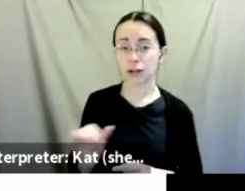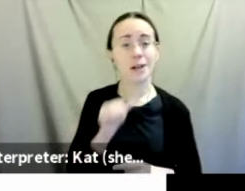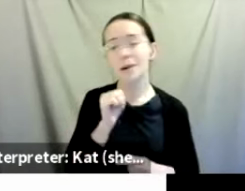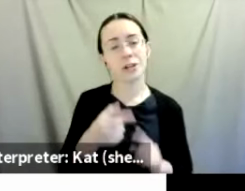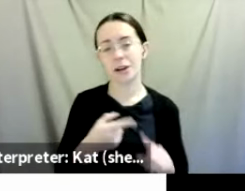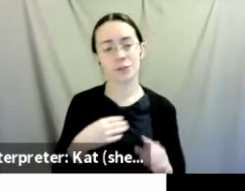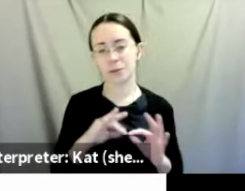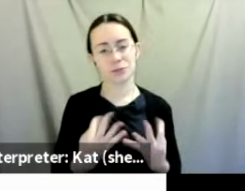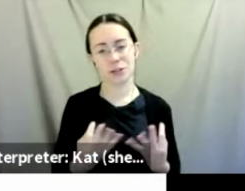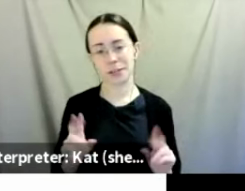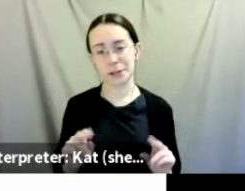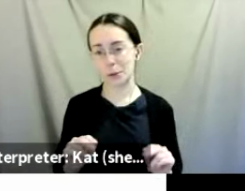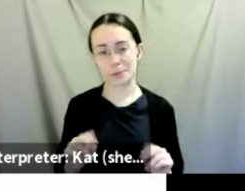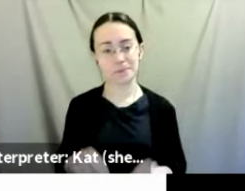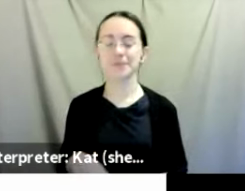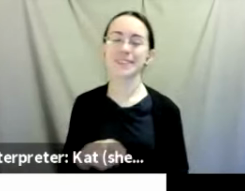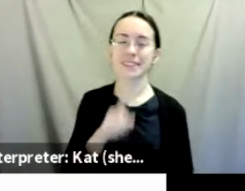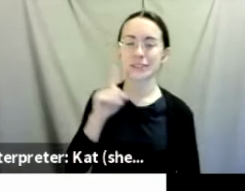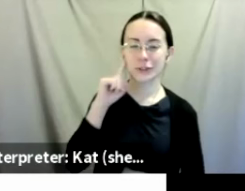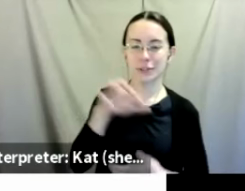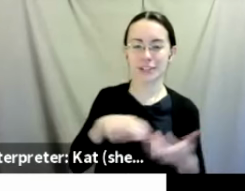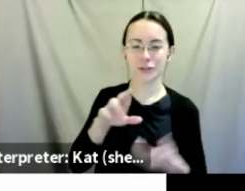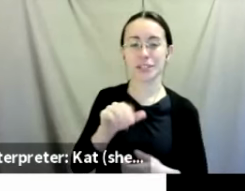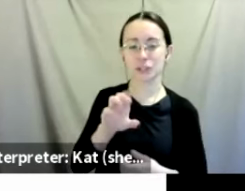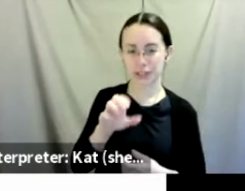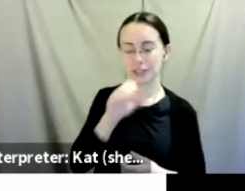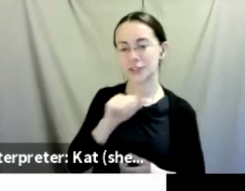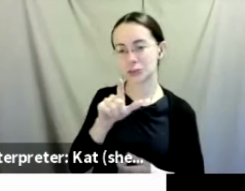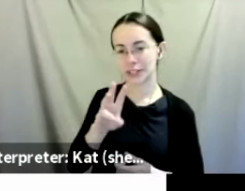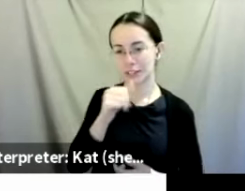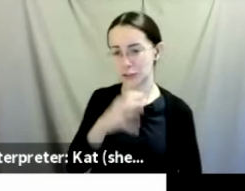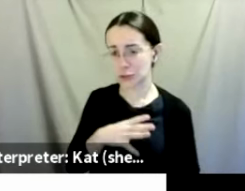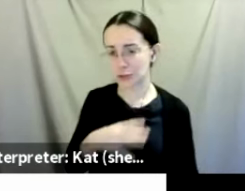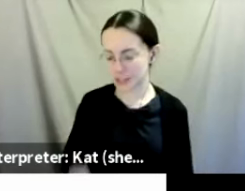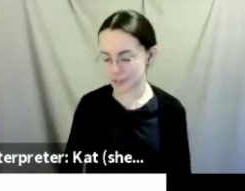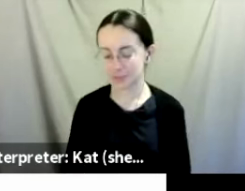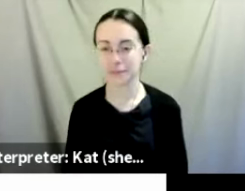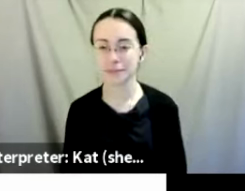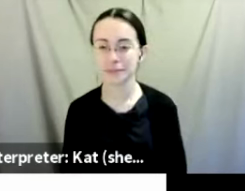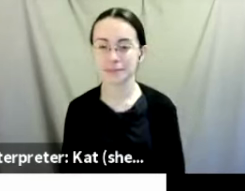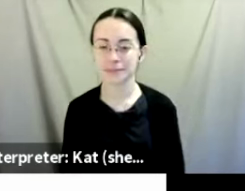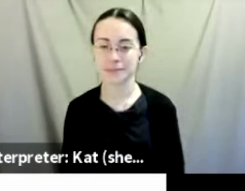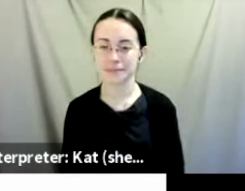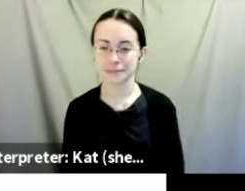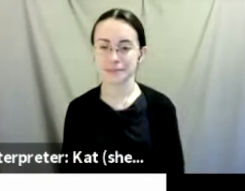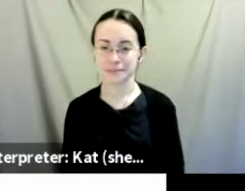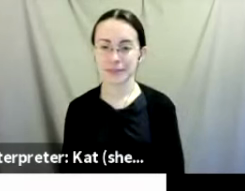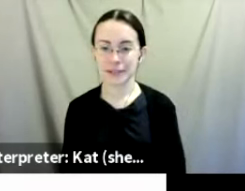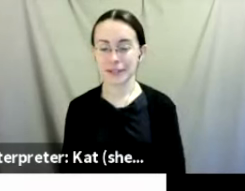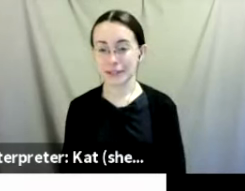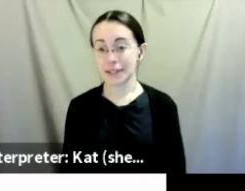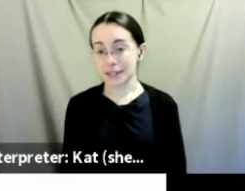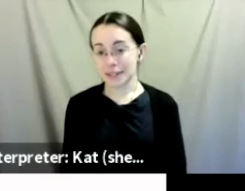as well, but not from my family. Nope. This is from a deaf mixed race 26-year-old woman.